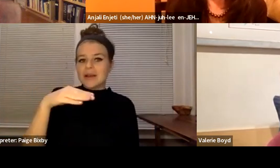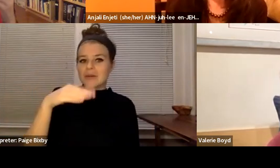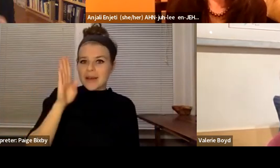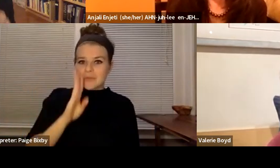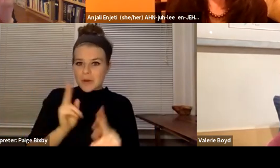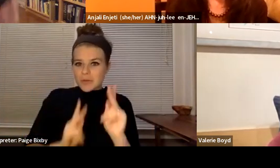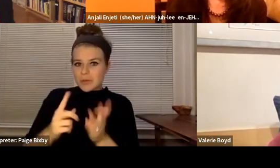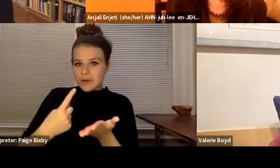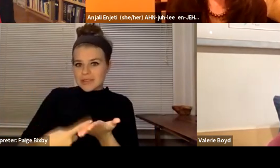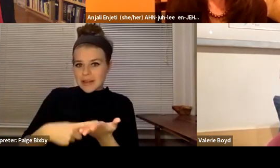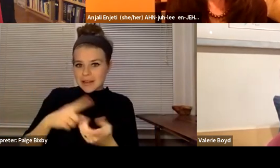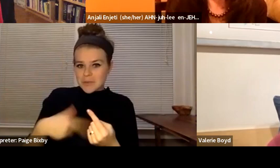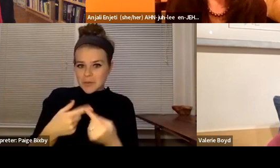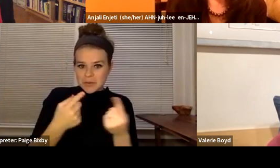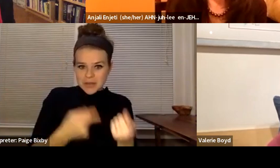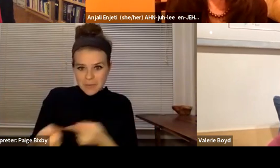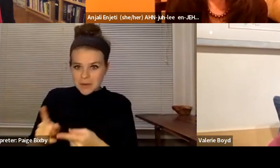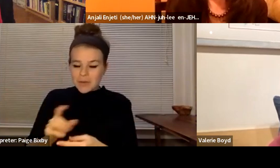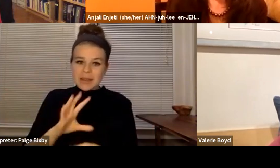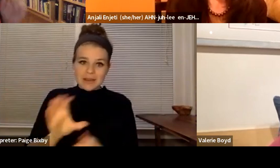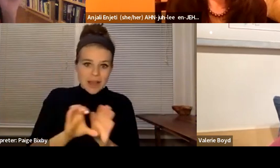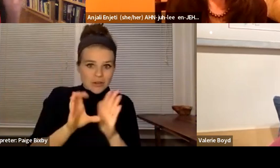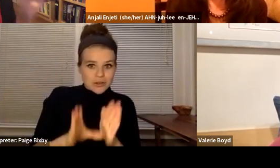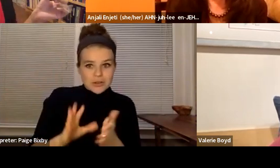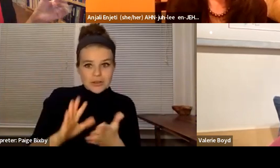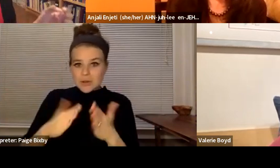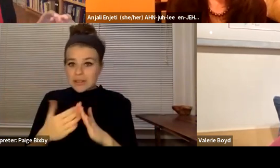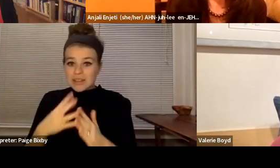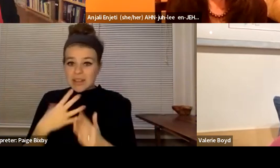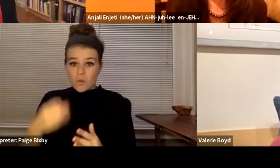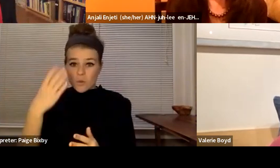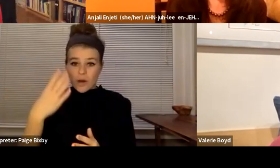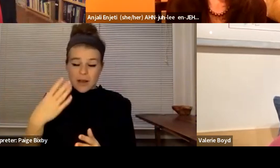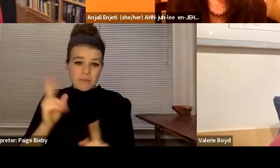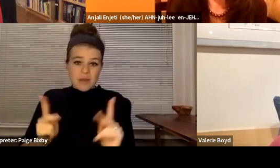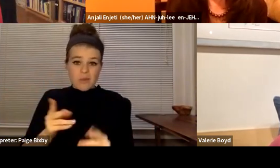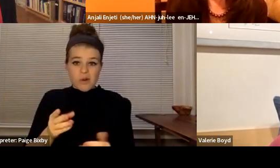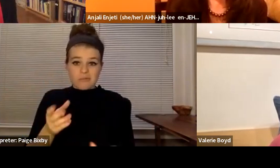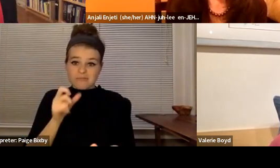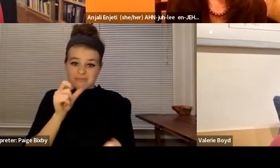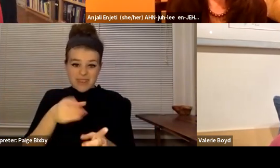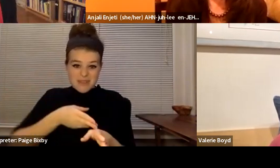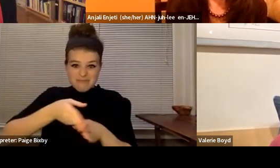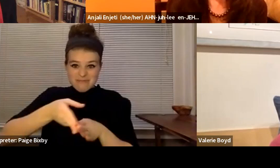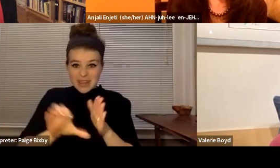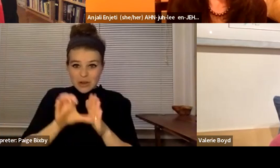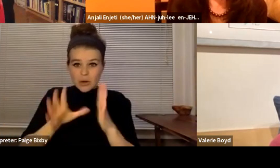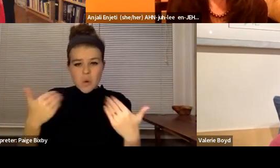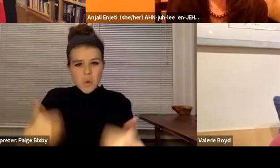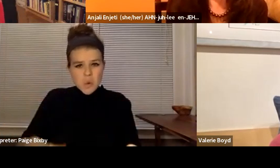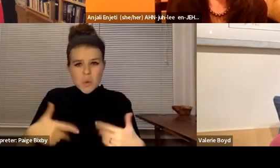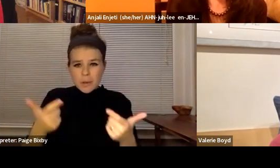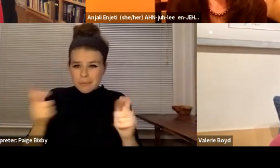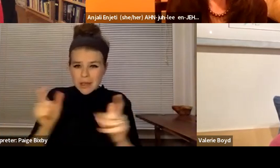on with them, their characters, their communities, and white people were on the side. And it was tremendous. That was a tremendous moment for me. And that